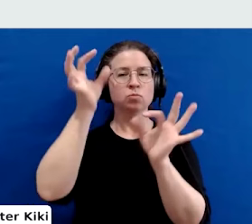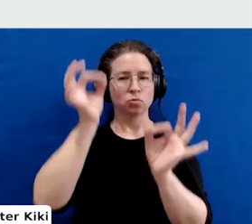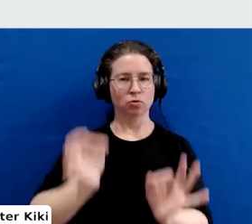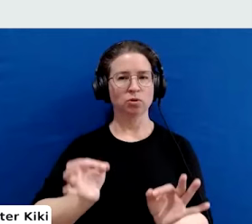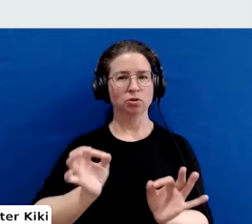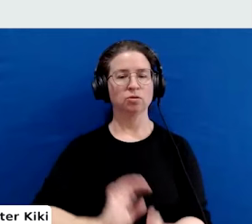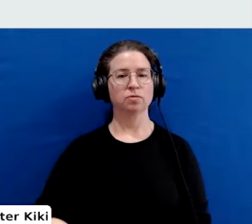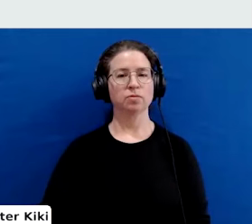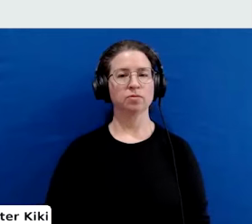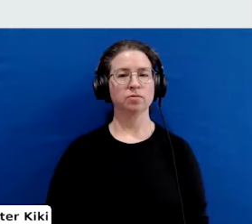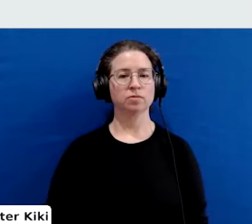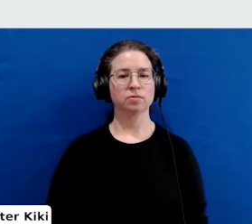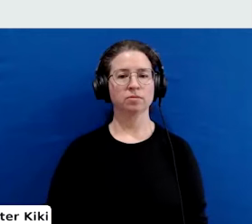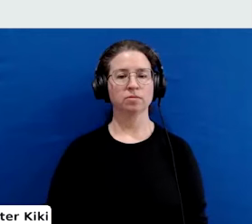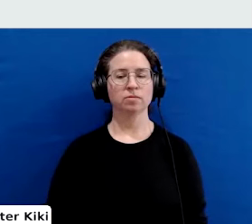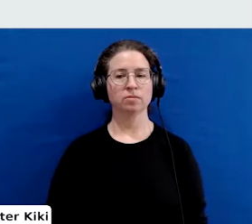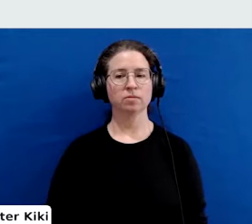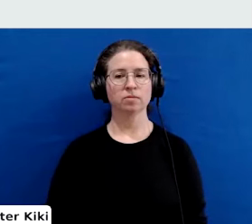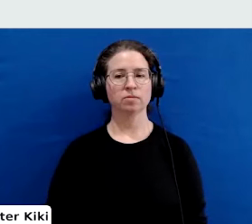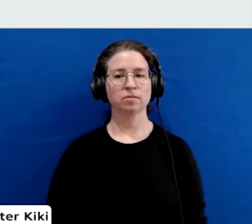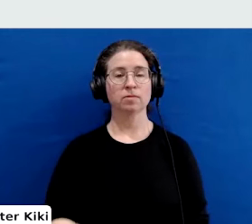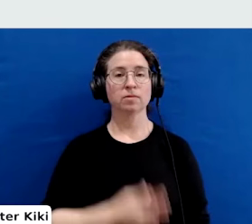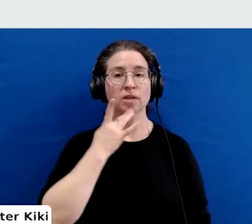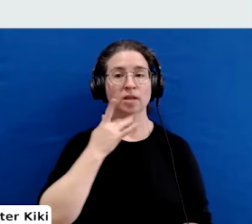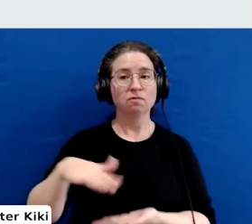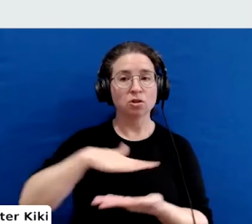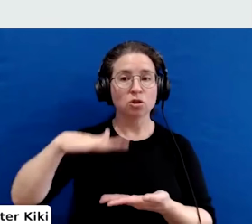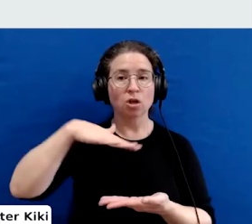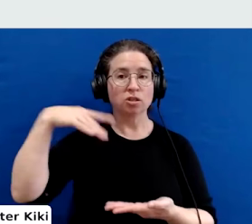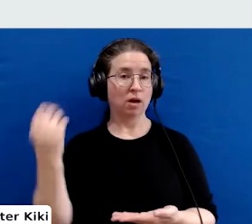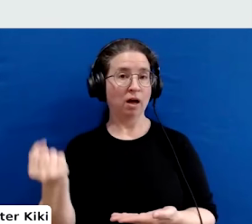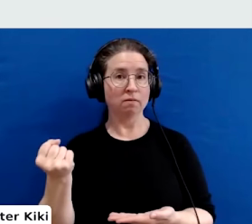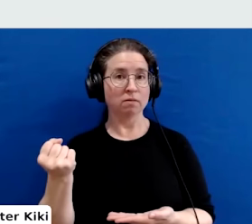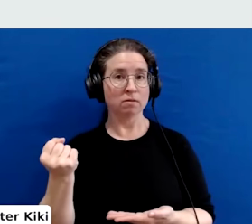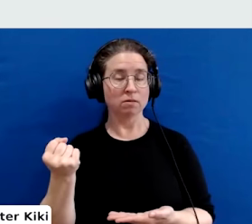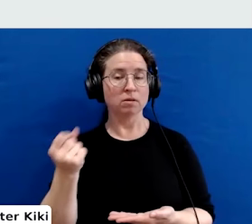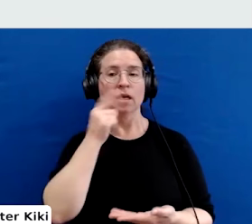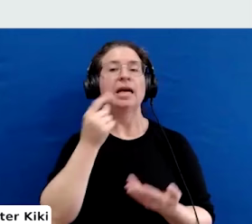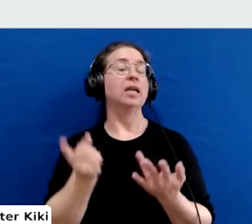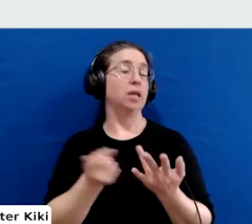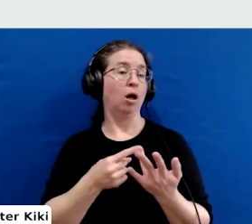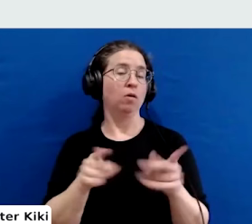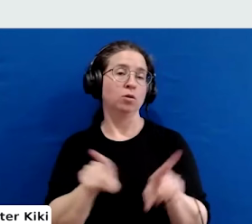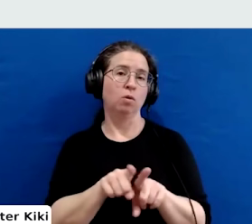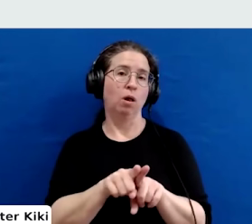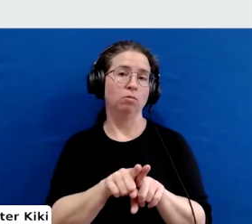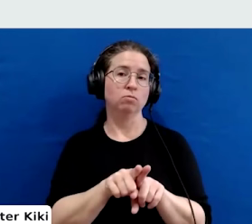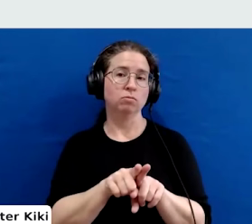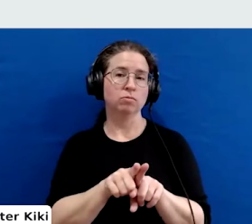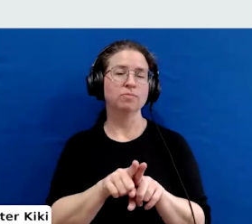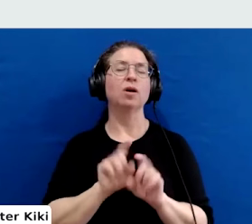Now, if you receive an Elevate scholarship, you are welcome to hold more than one scholarship, but it is your responsibility